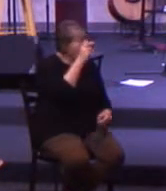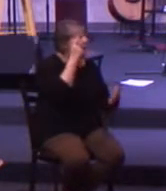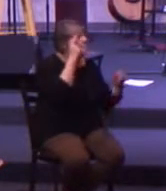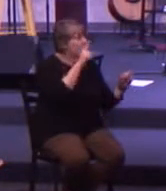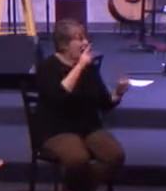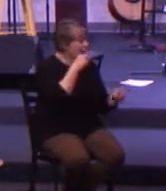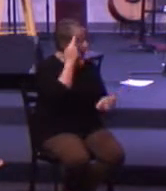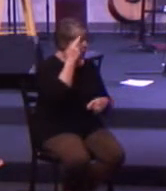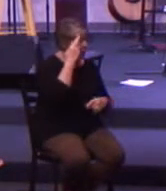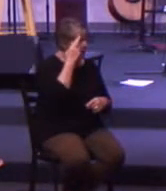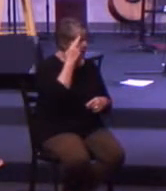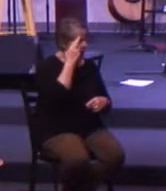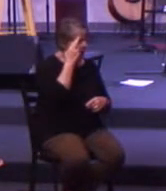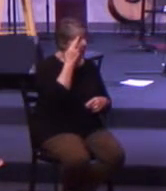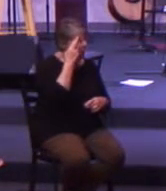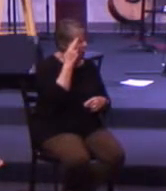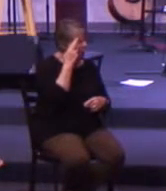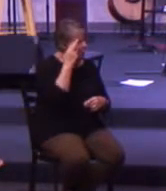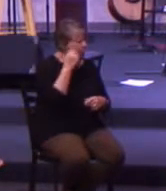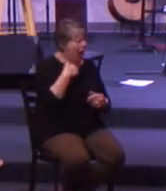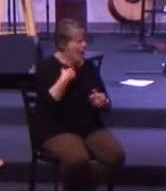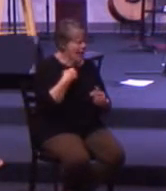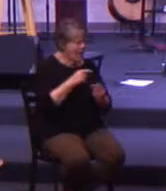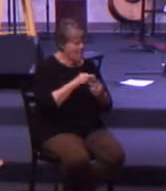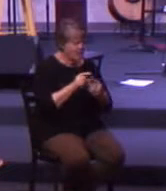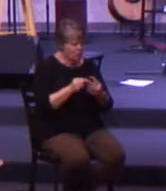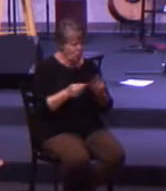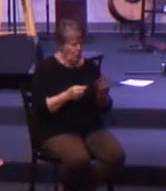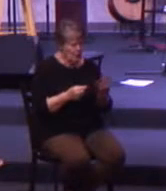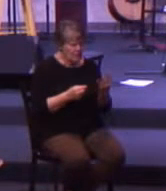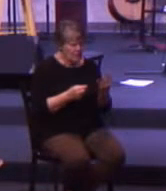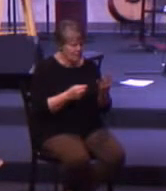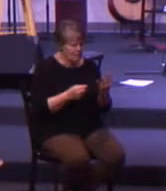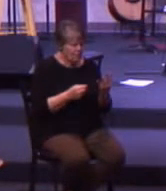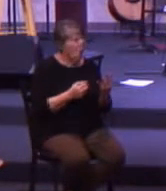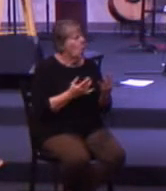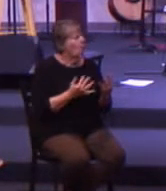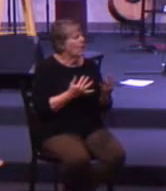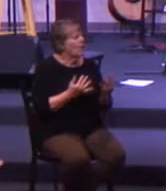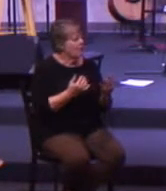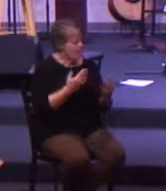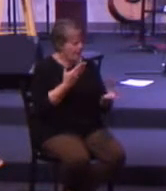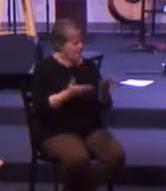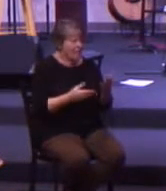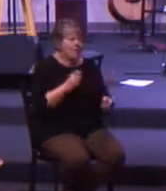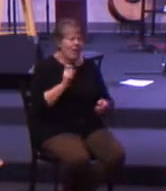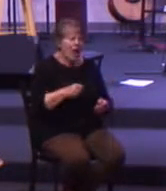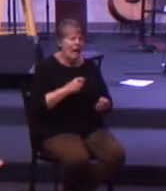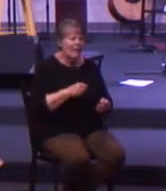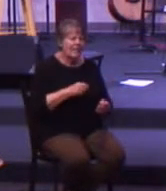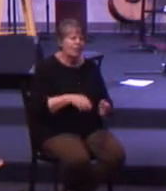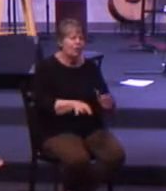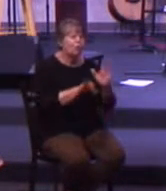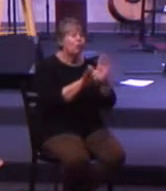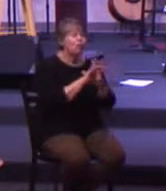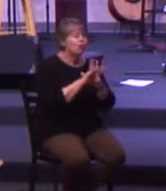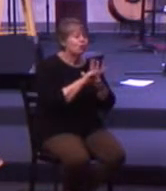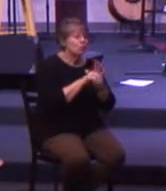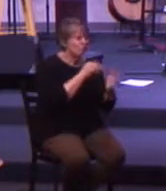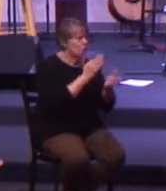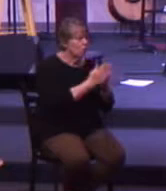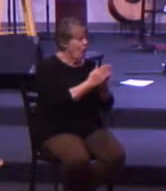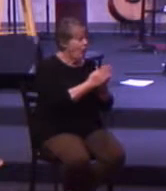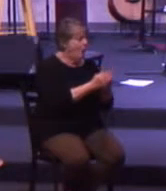make. And the choice was, wait a minute. Maybe I need to choose to stop